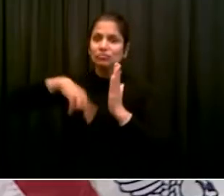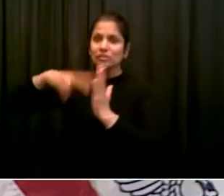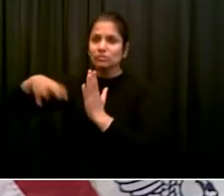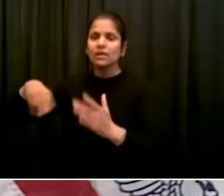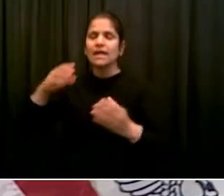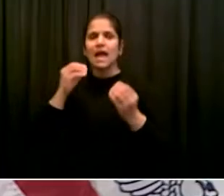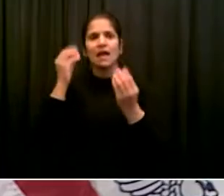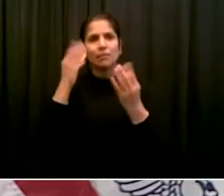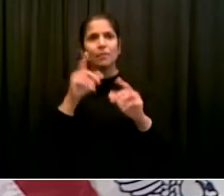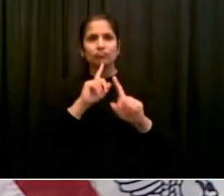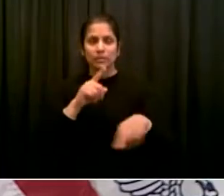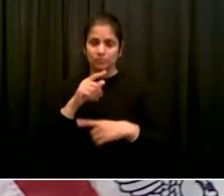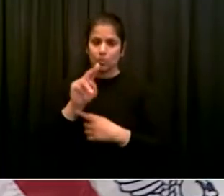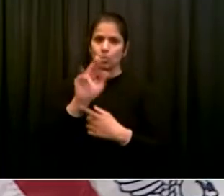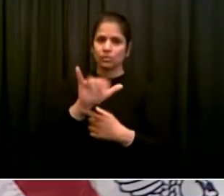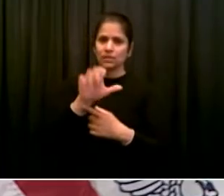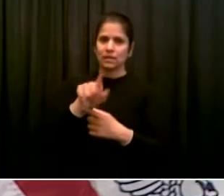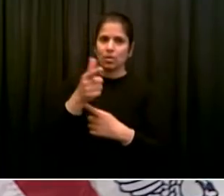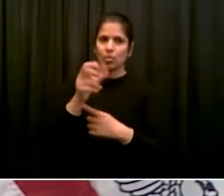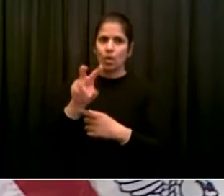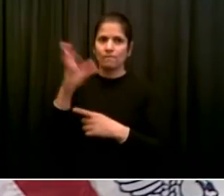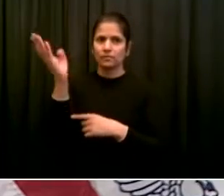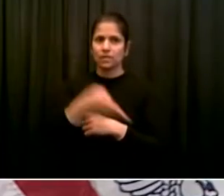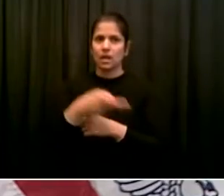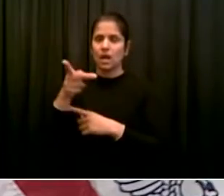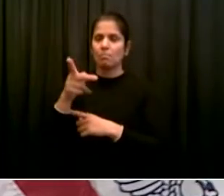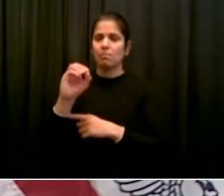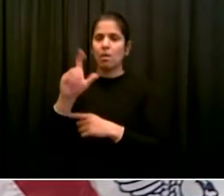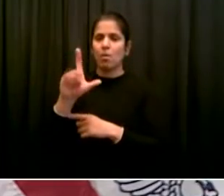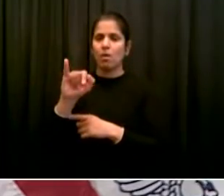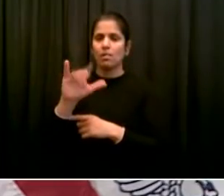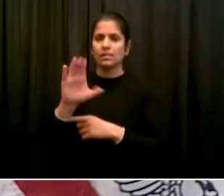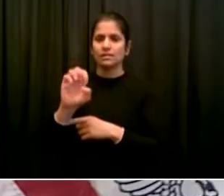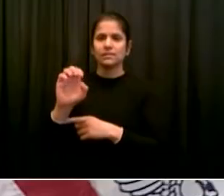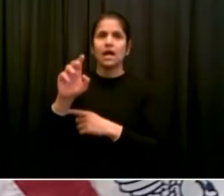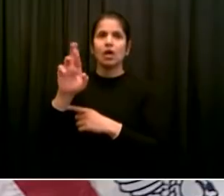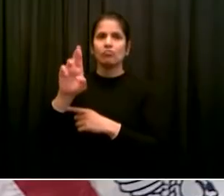nyc.gov/police reform and recognize this. It's a transformative moment.